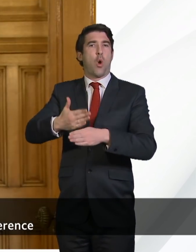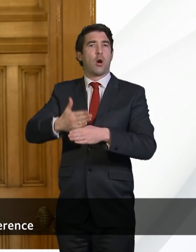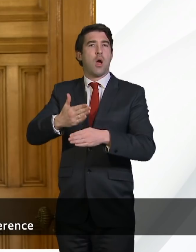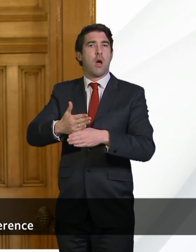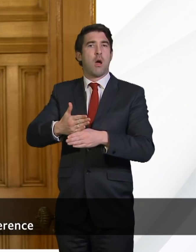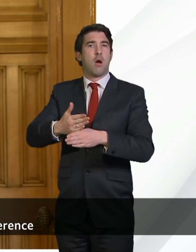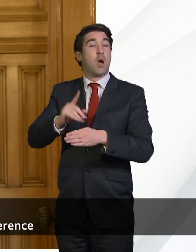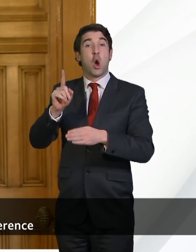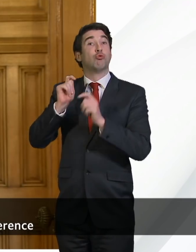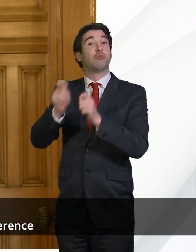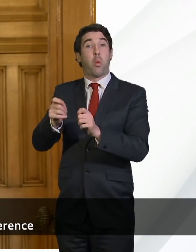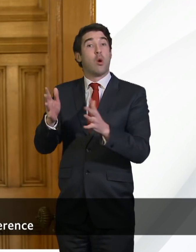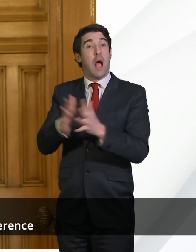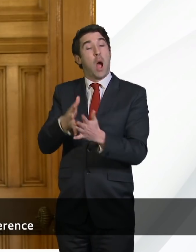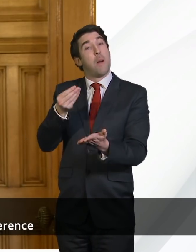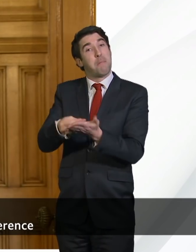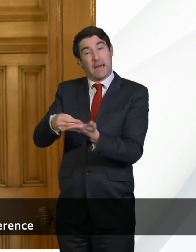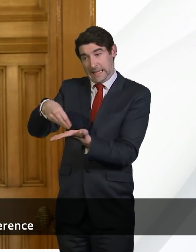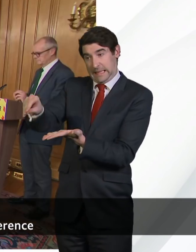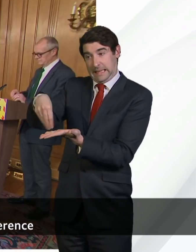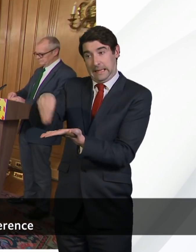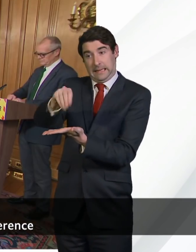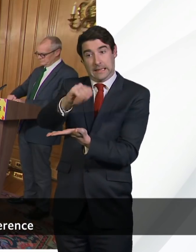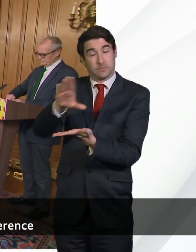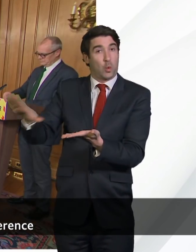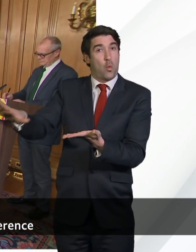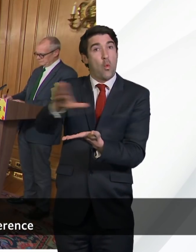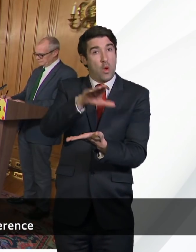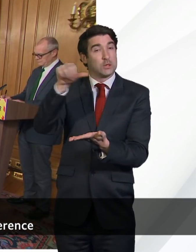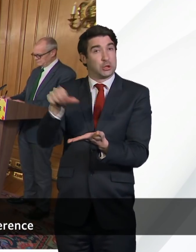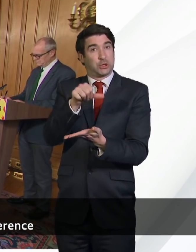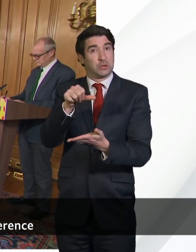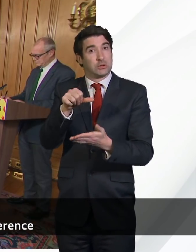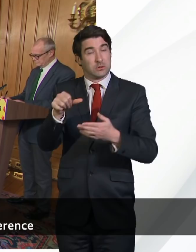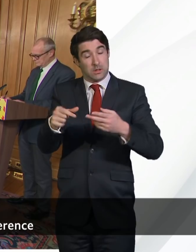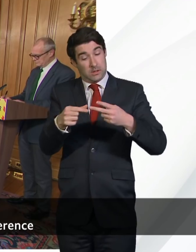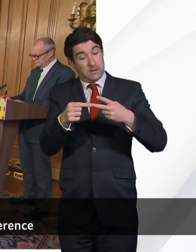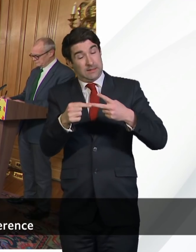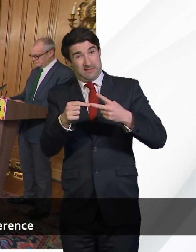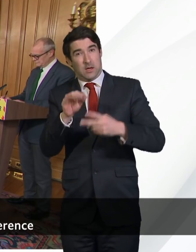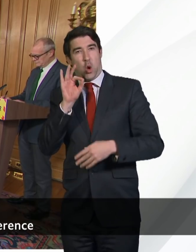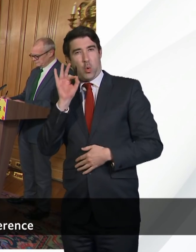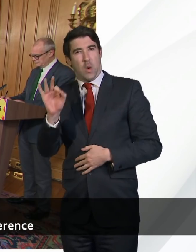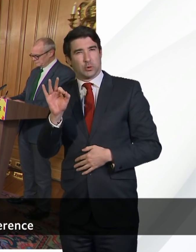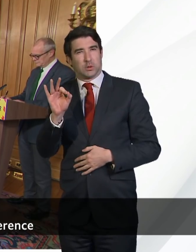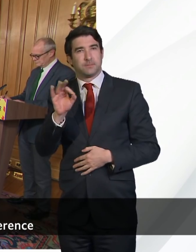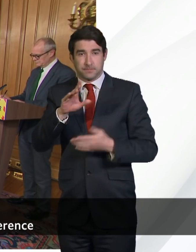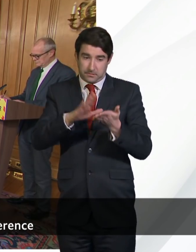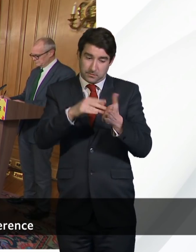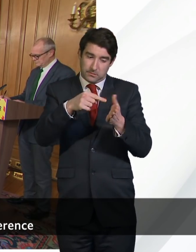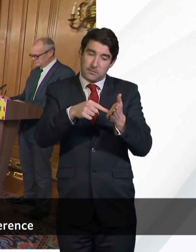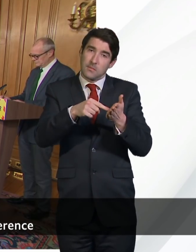all. And if I may, could I ask the Chief Scientific Advisor, Matt Hancock, the Health Secretary, mentioned last week that